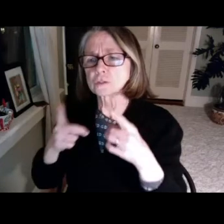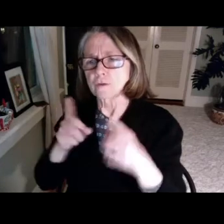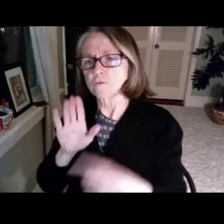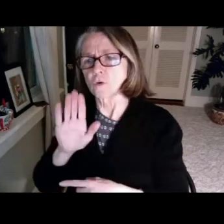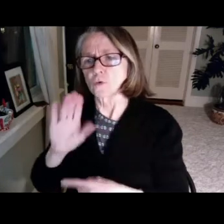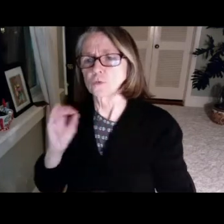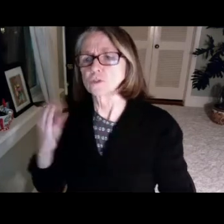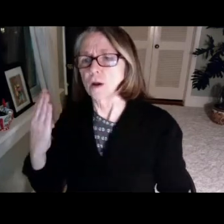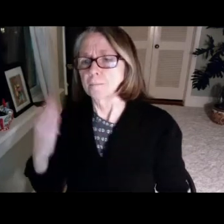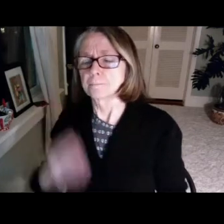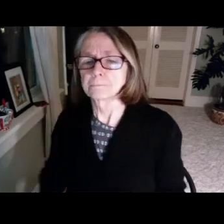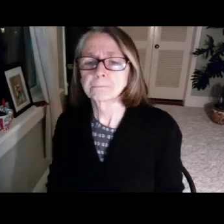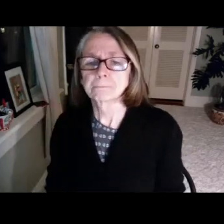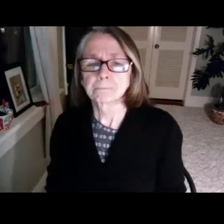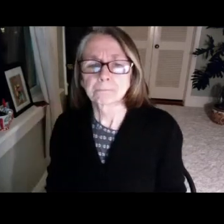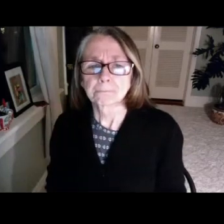is.